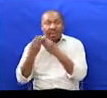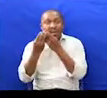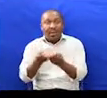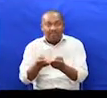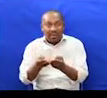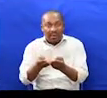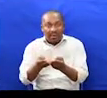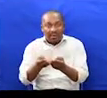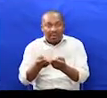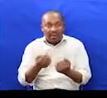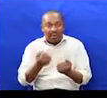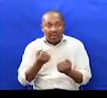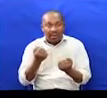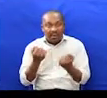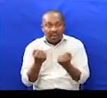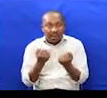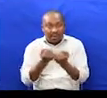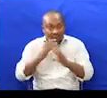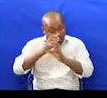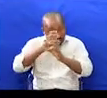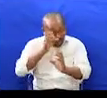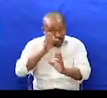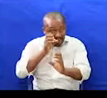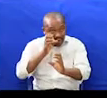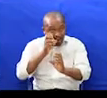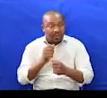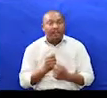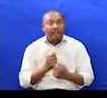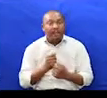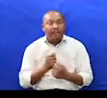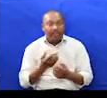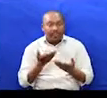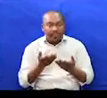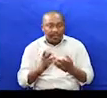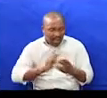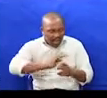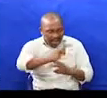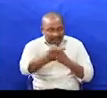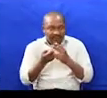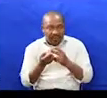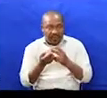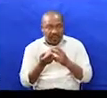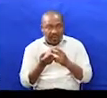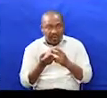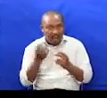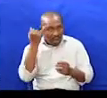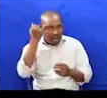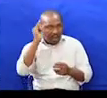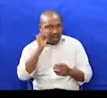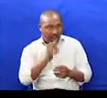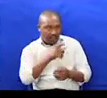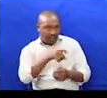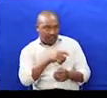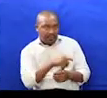Dalton to do an experiment who reviewed the idea of matter is made up of